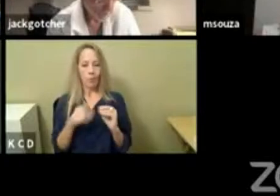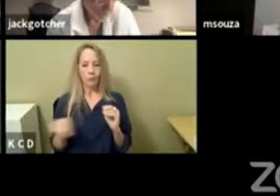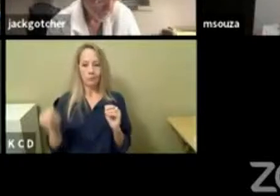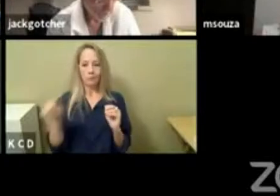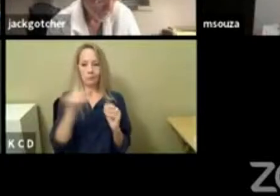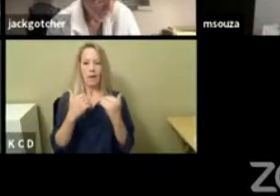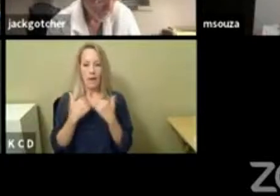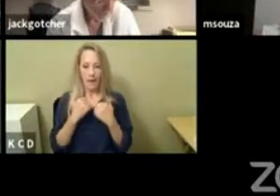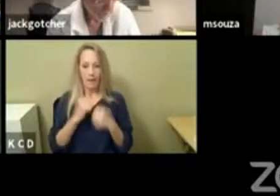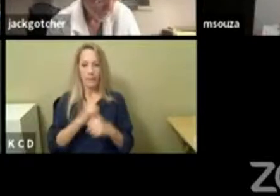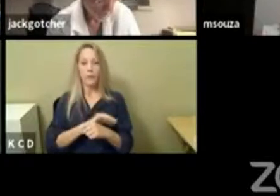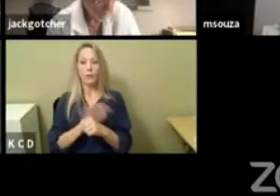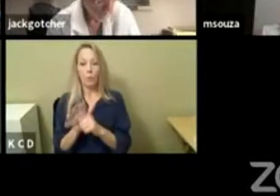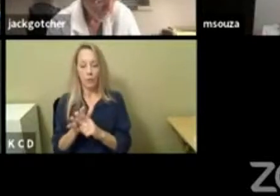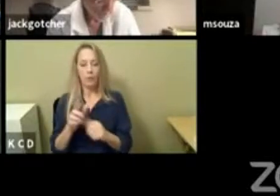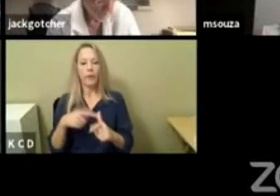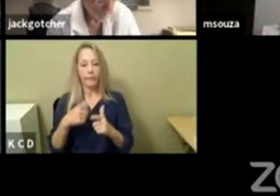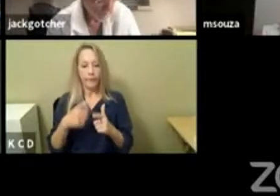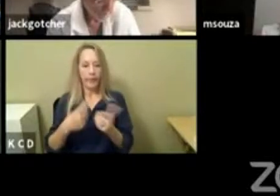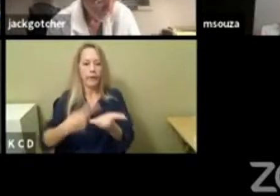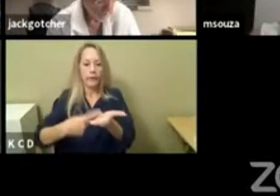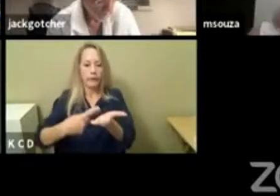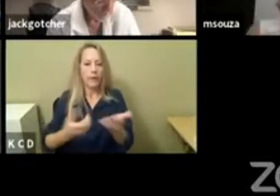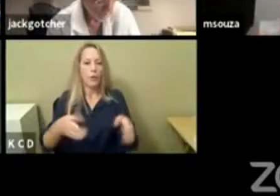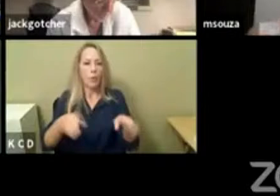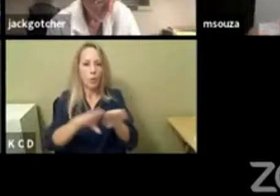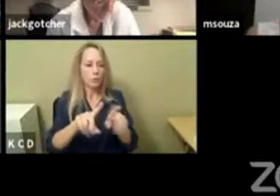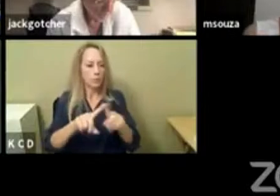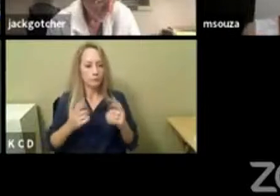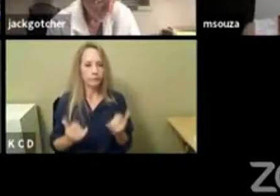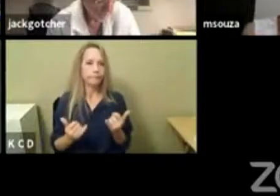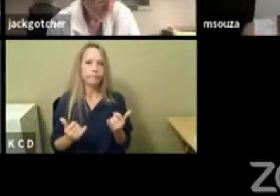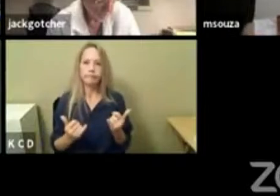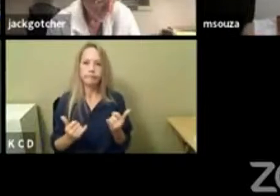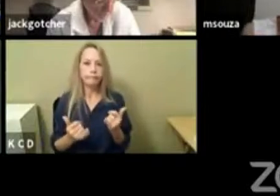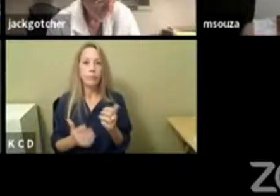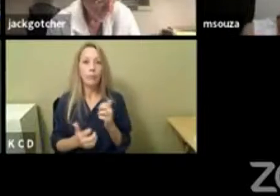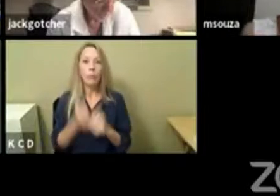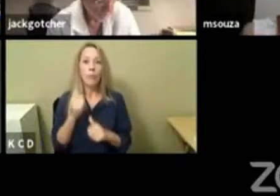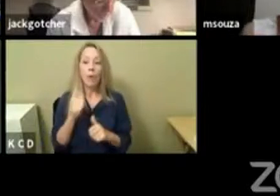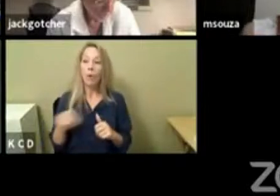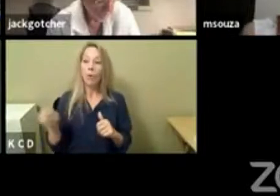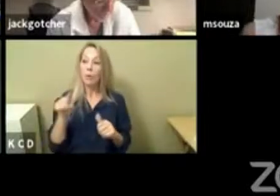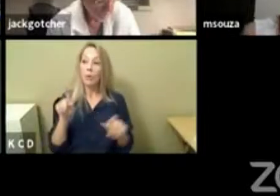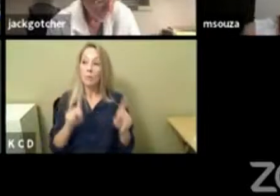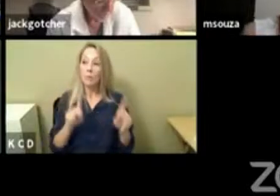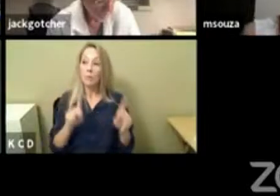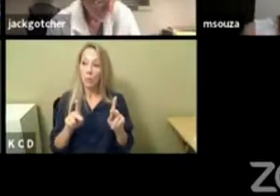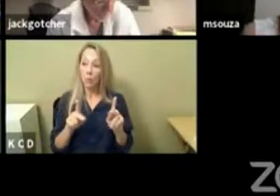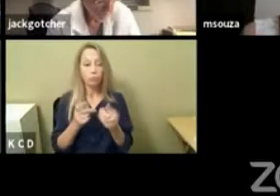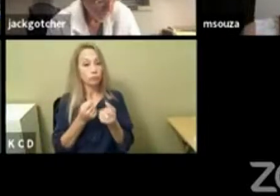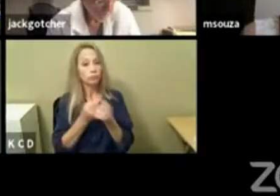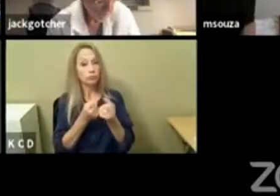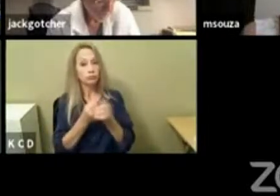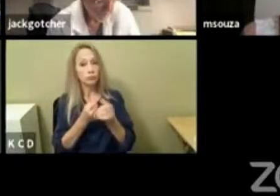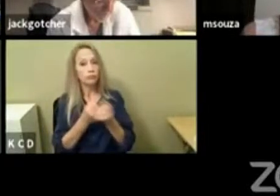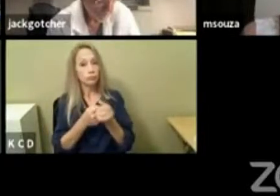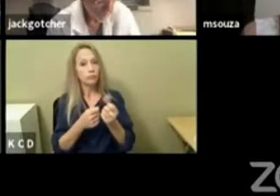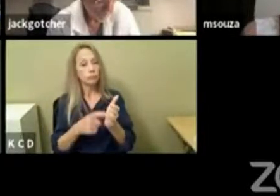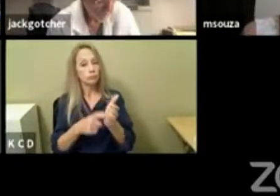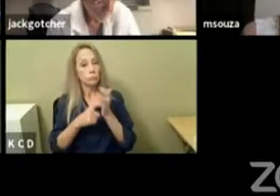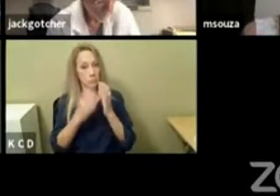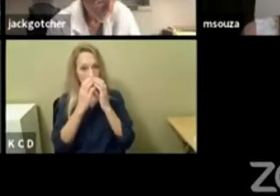we can tolerate some changes. I mean, right now, what we know is the majority of people do support the mask mandate, and business